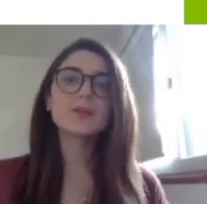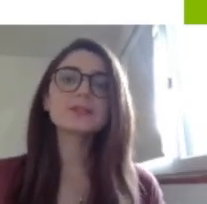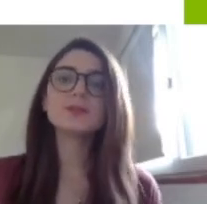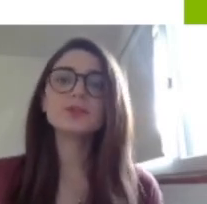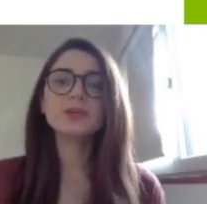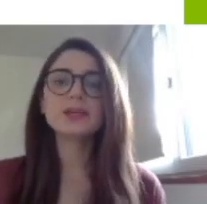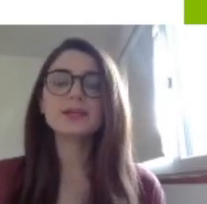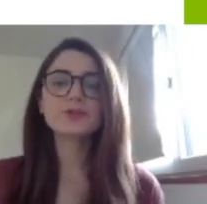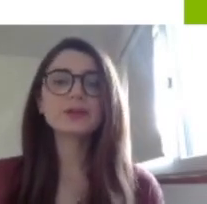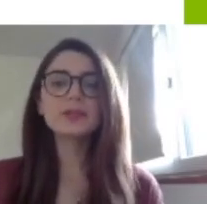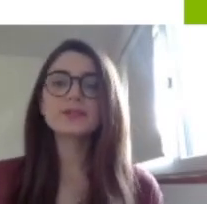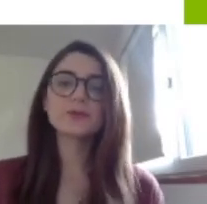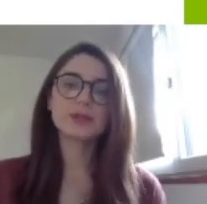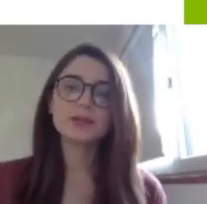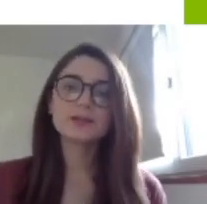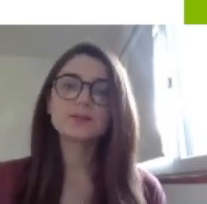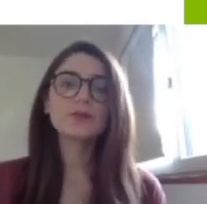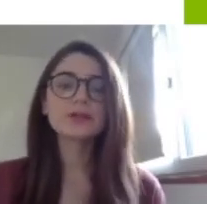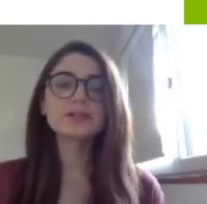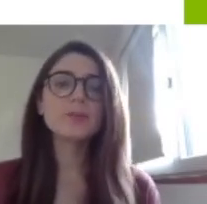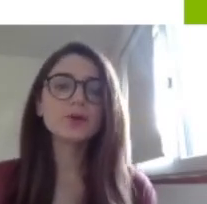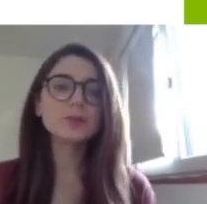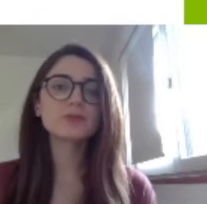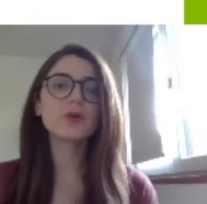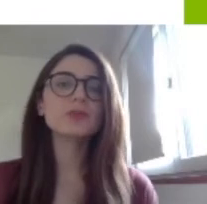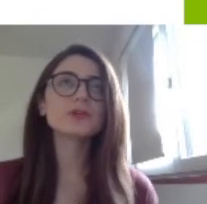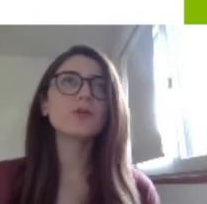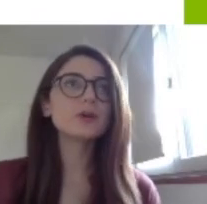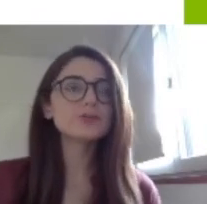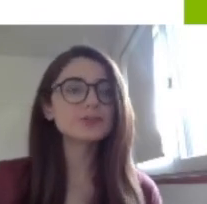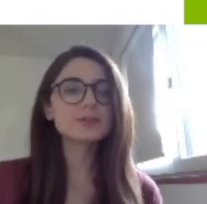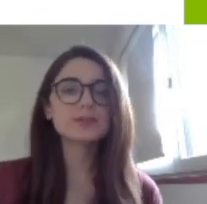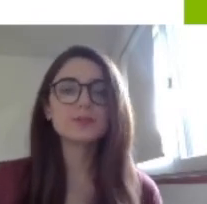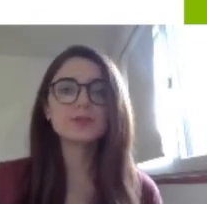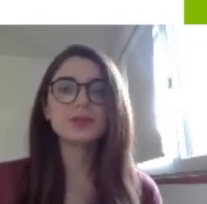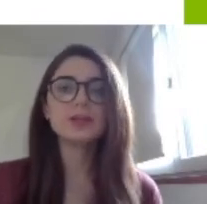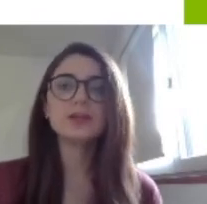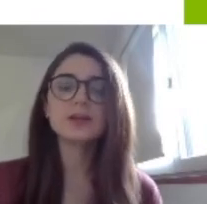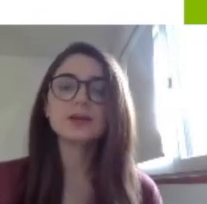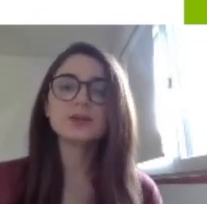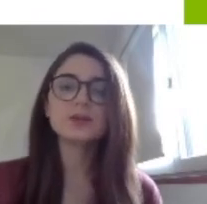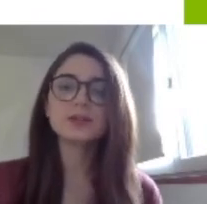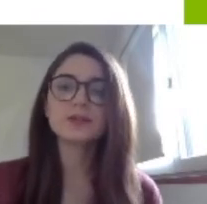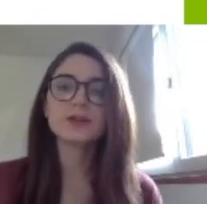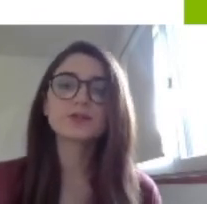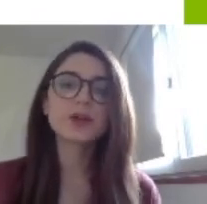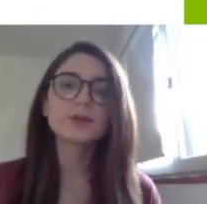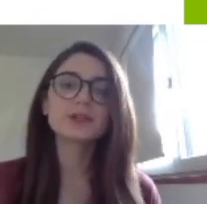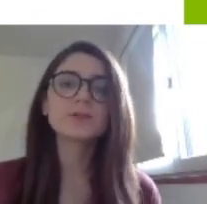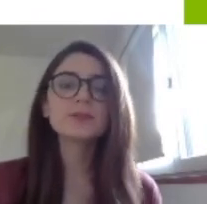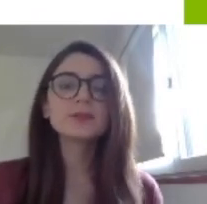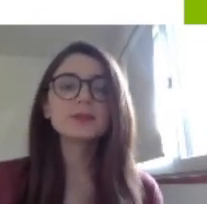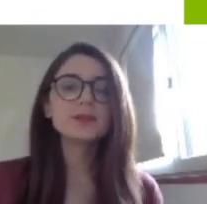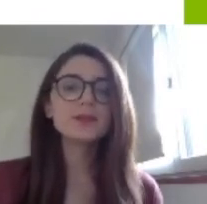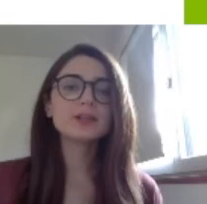Fingers and numbers seem to be inextricably associated. For example, people from almost all cultures seem to be using their fingers for